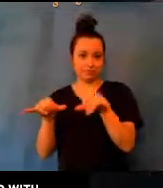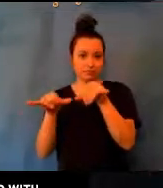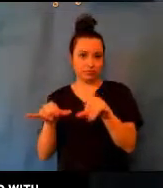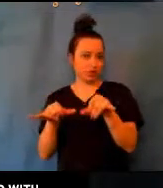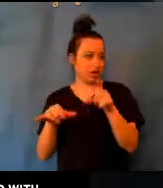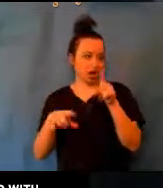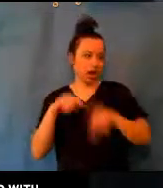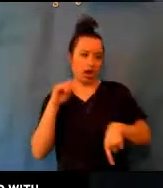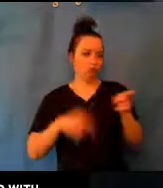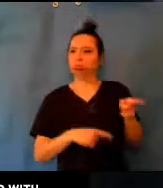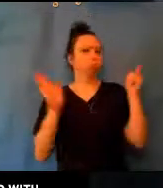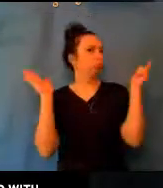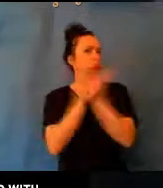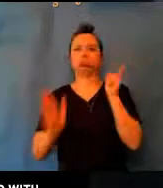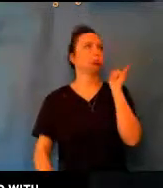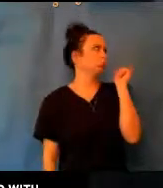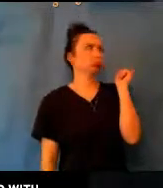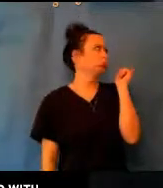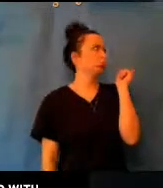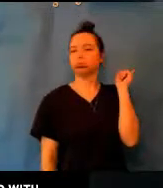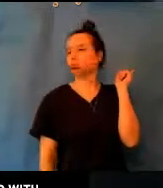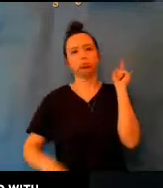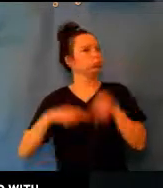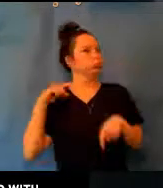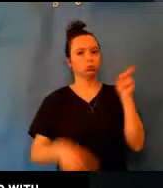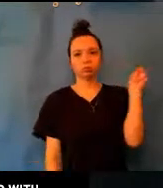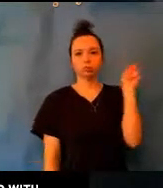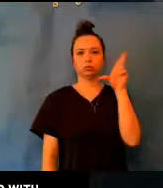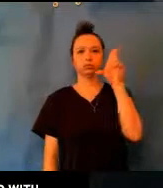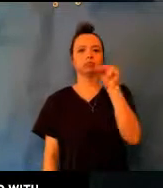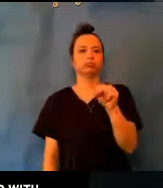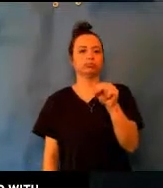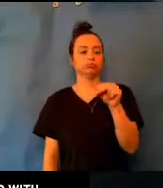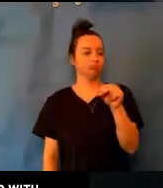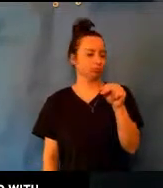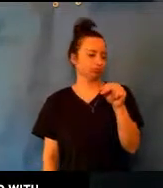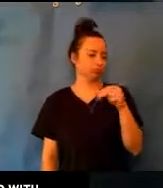little paper clip for a big paper clip because those aren't the same size, are they? No.